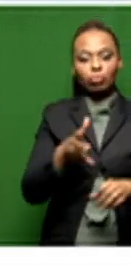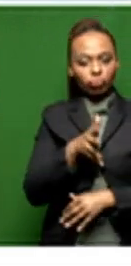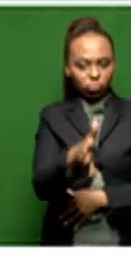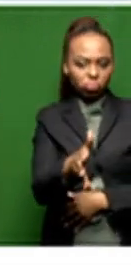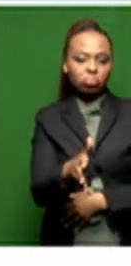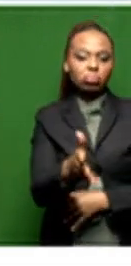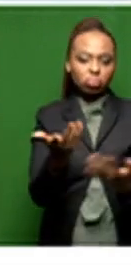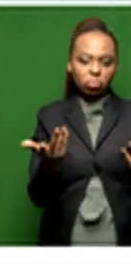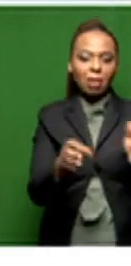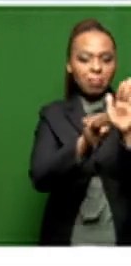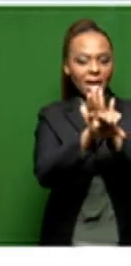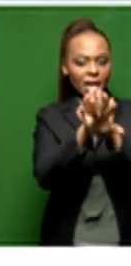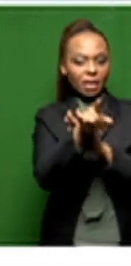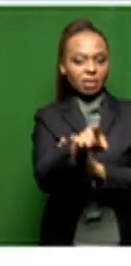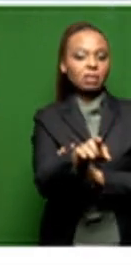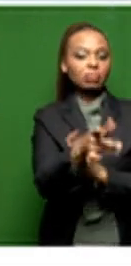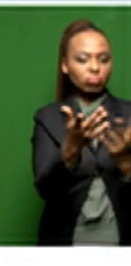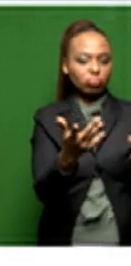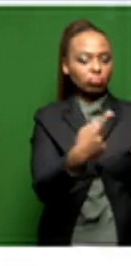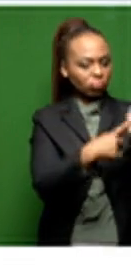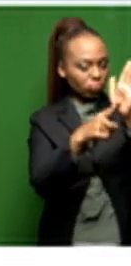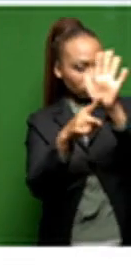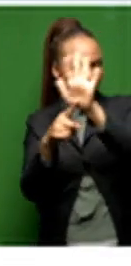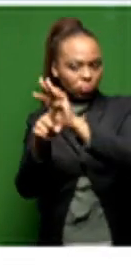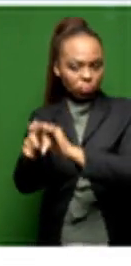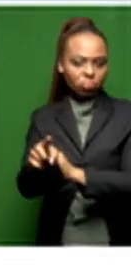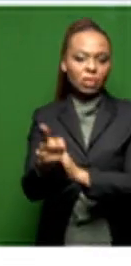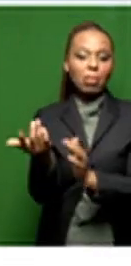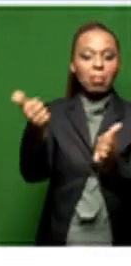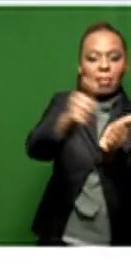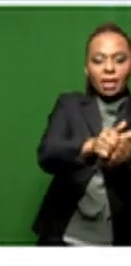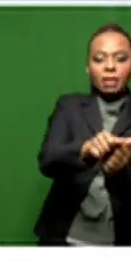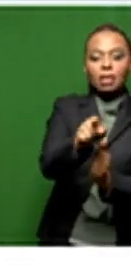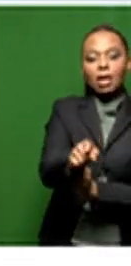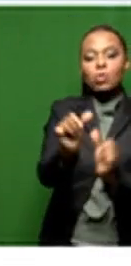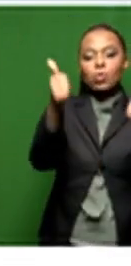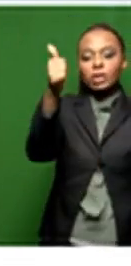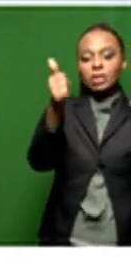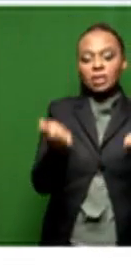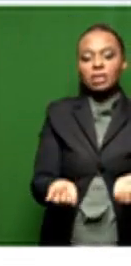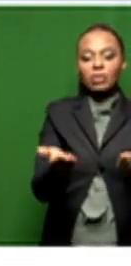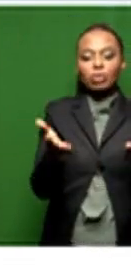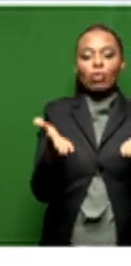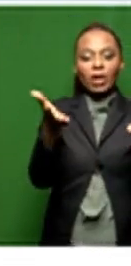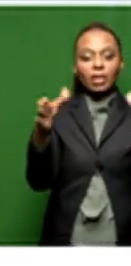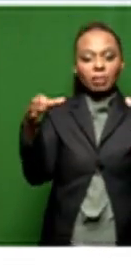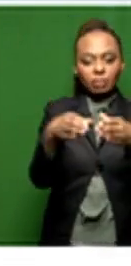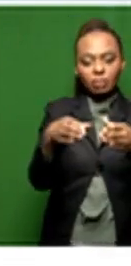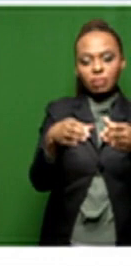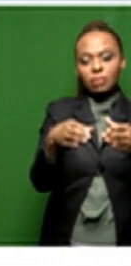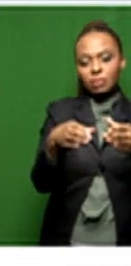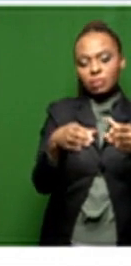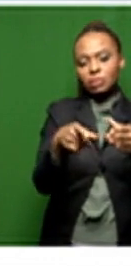feet already, and in other markets, we are partnering with good service providers that are relevant in our